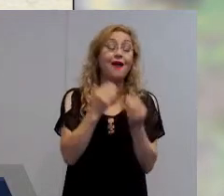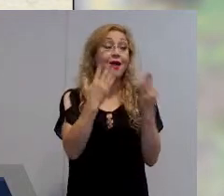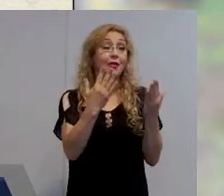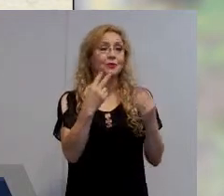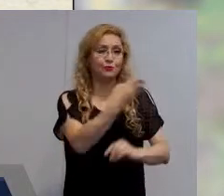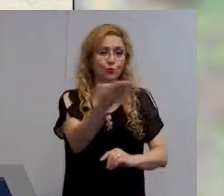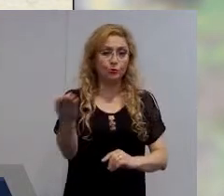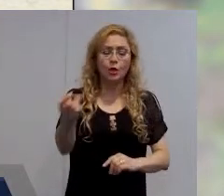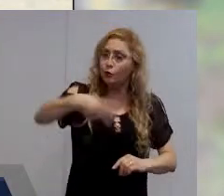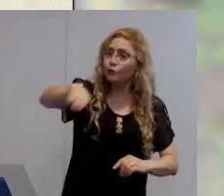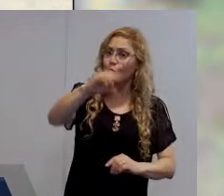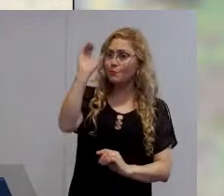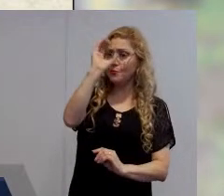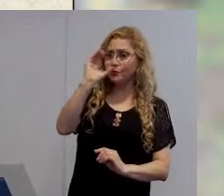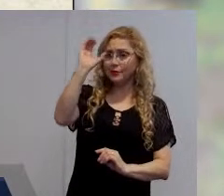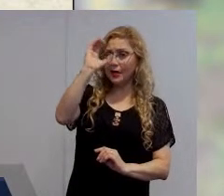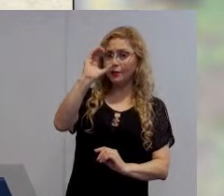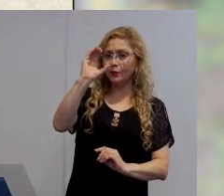admiration.